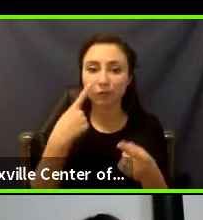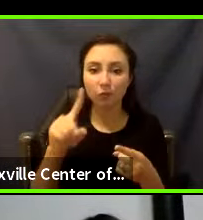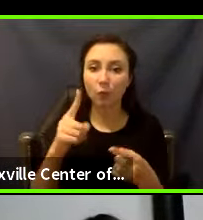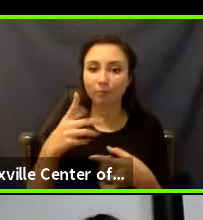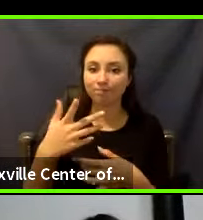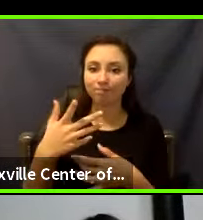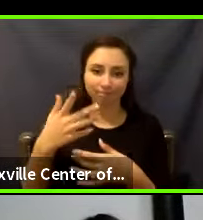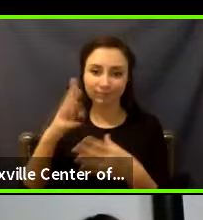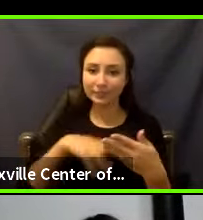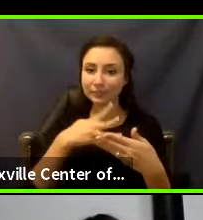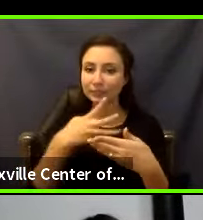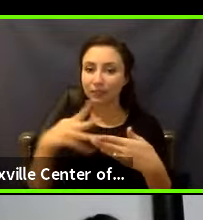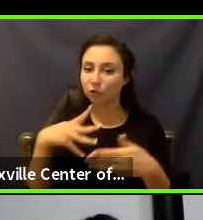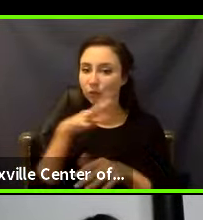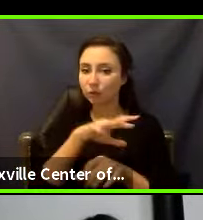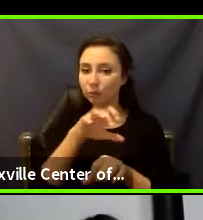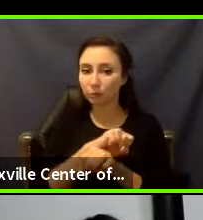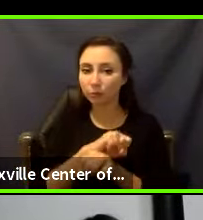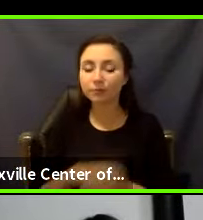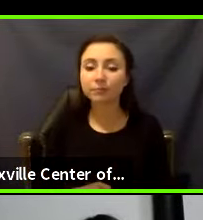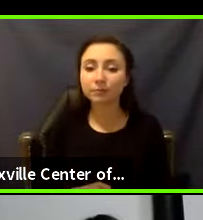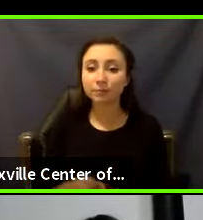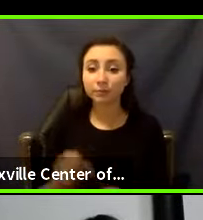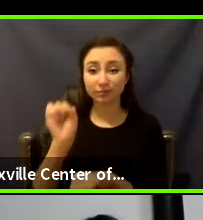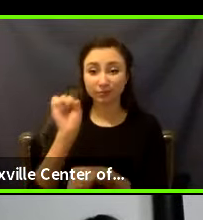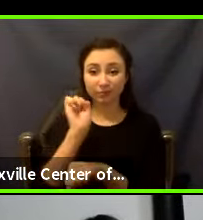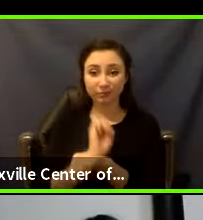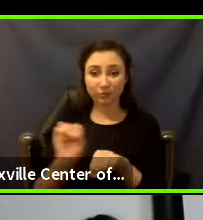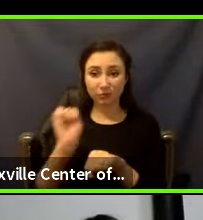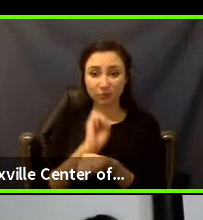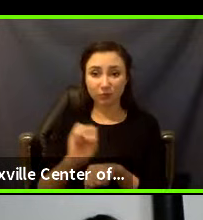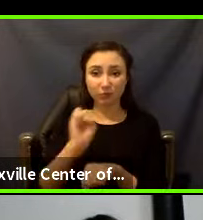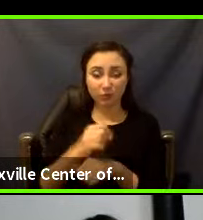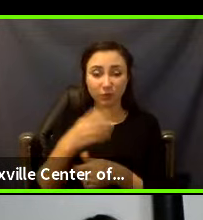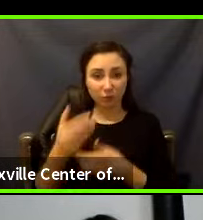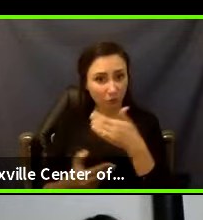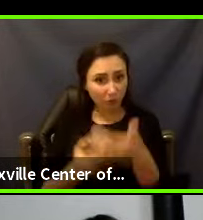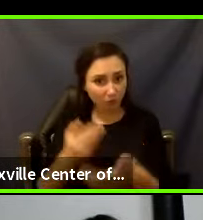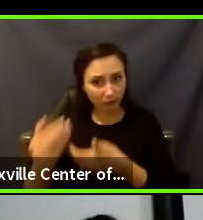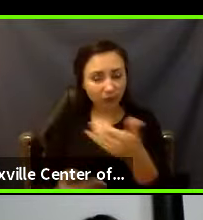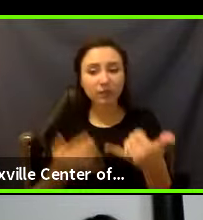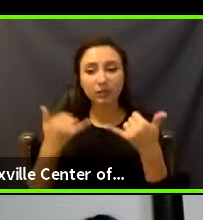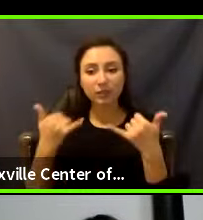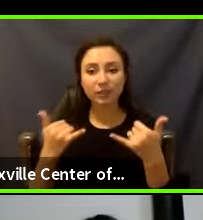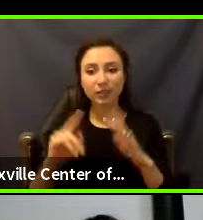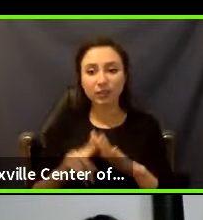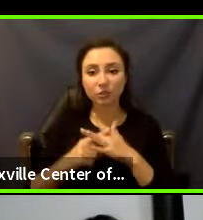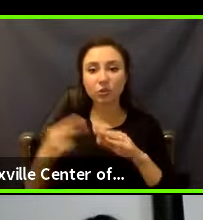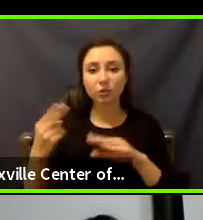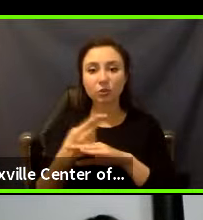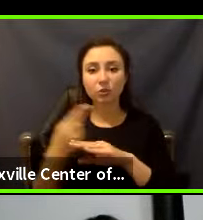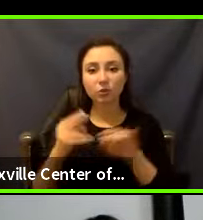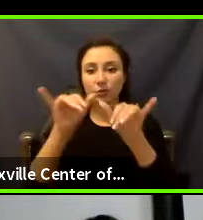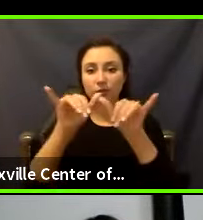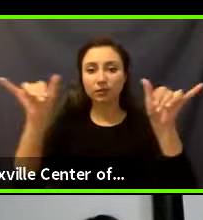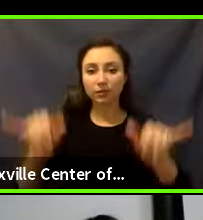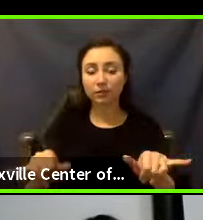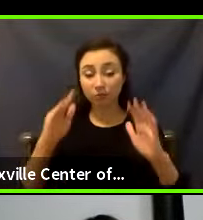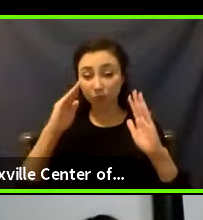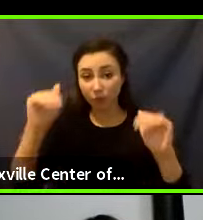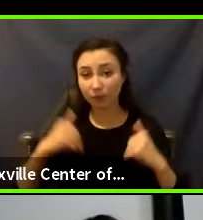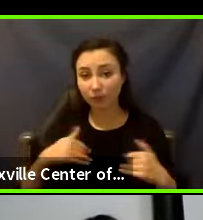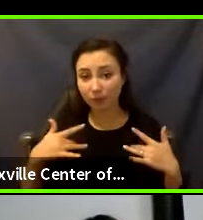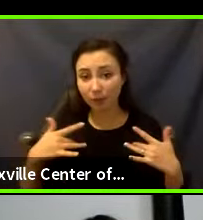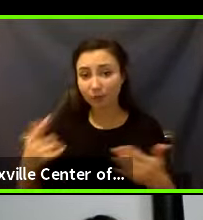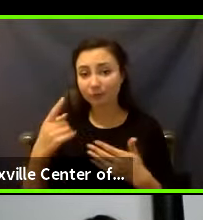nice. We're working through the contractual process right now to begin utilizing the system and hope to have an update